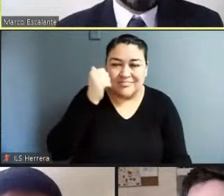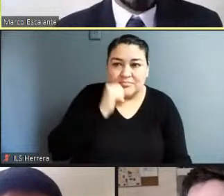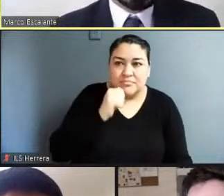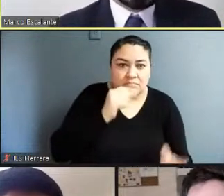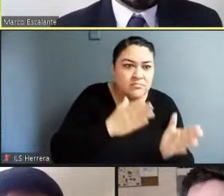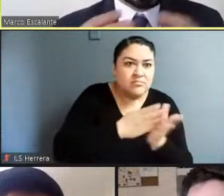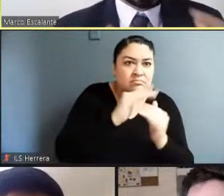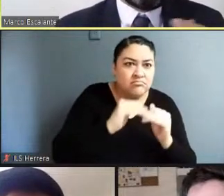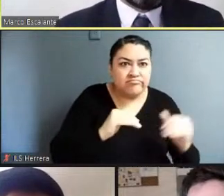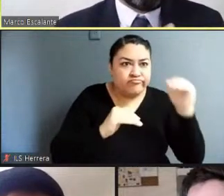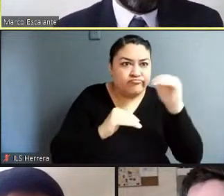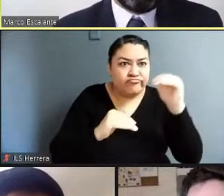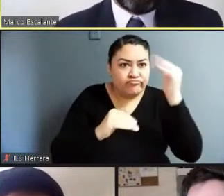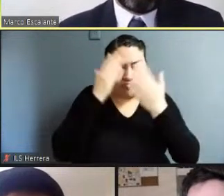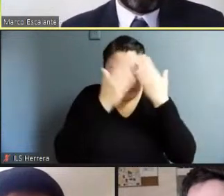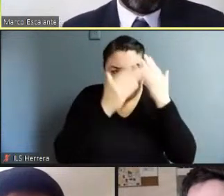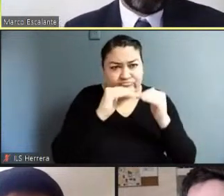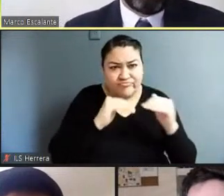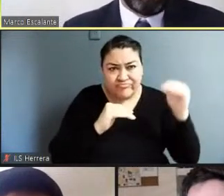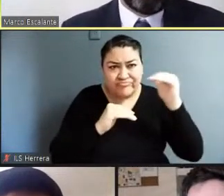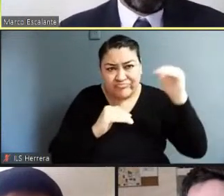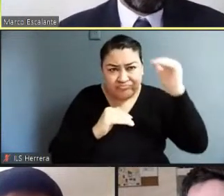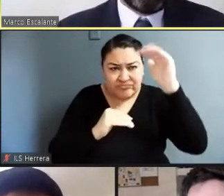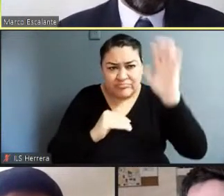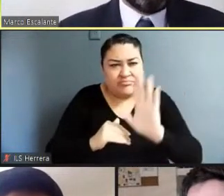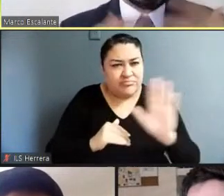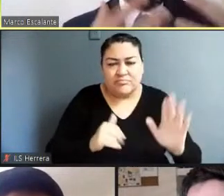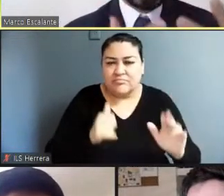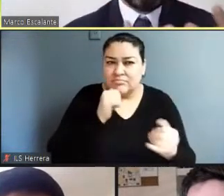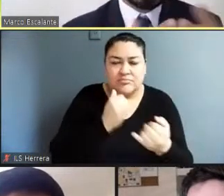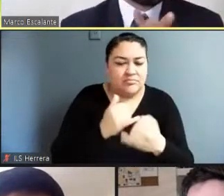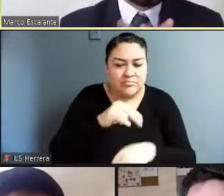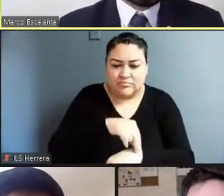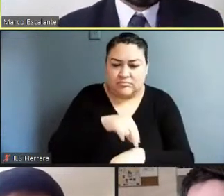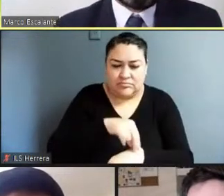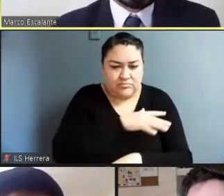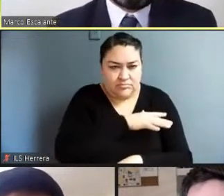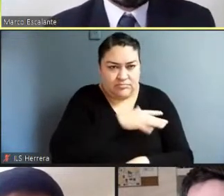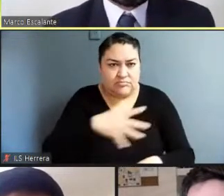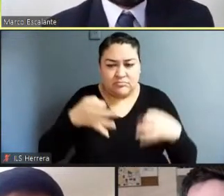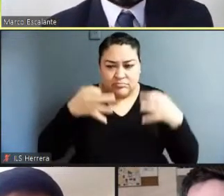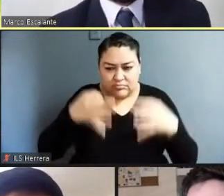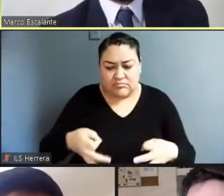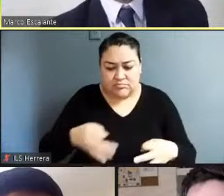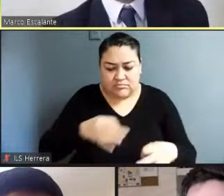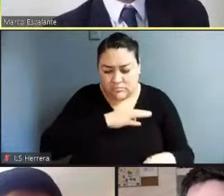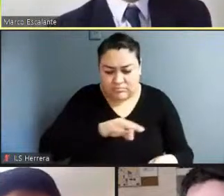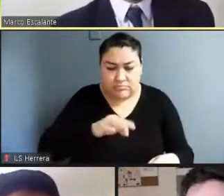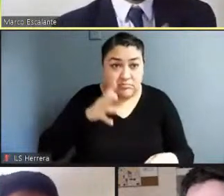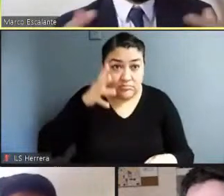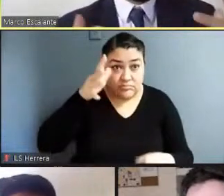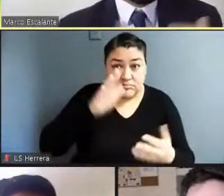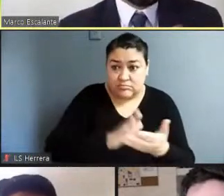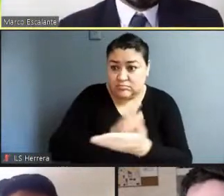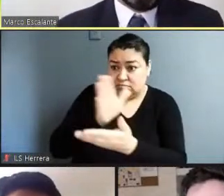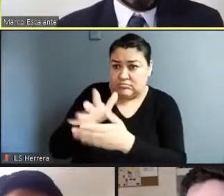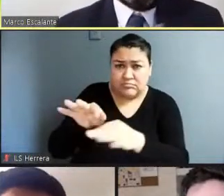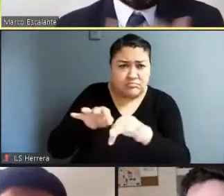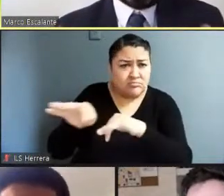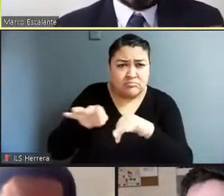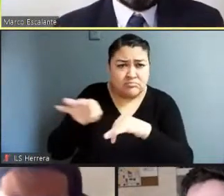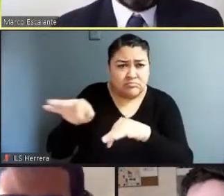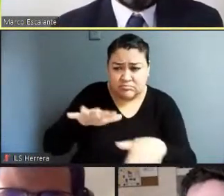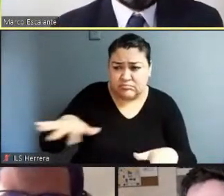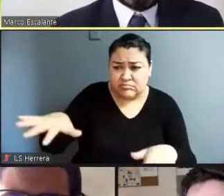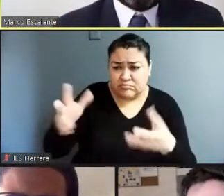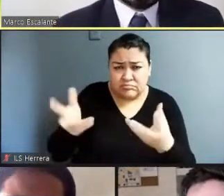to decide to go back to their community and work them. Of course, many doctors want to do a